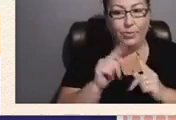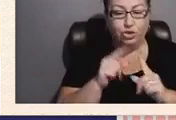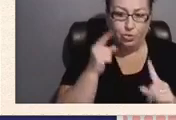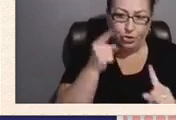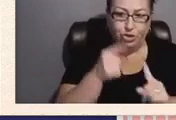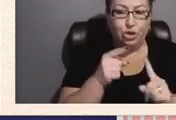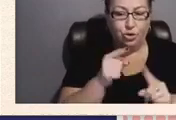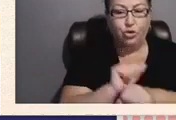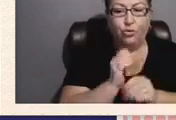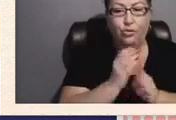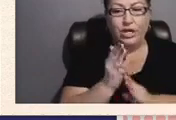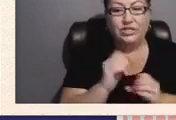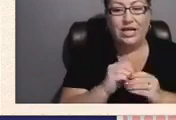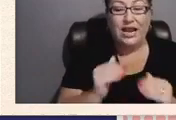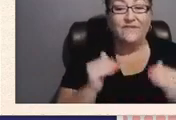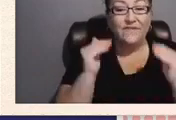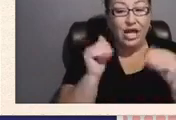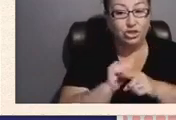training in these areas.